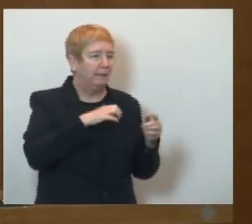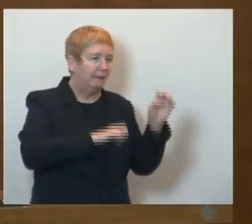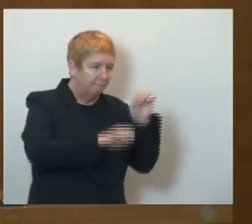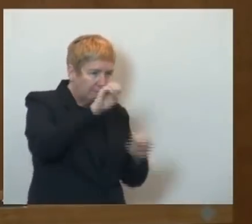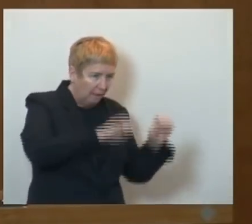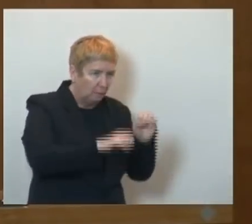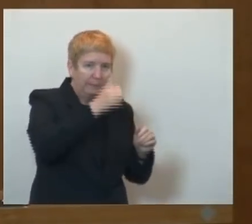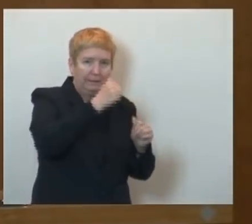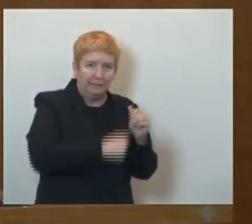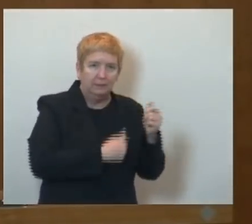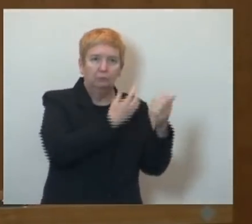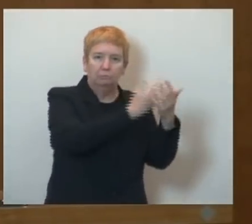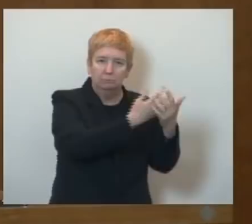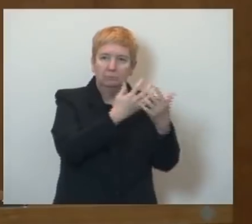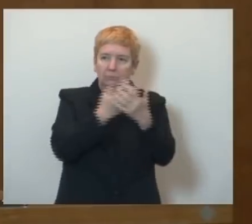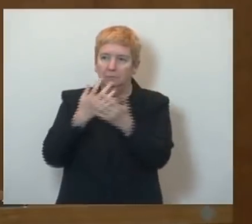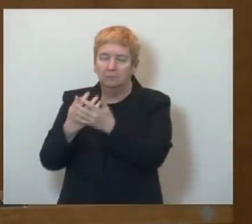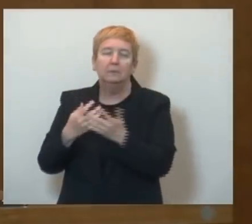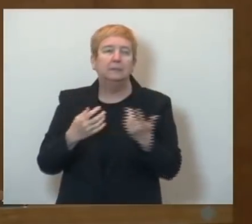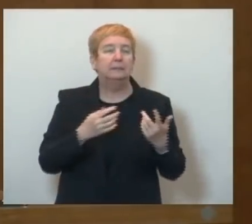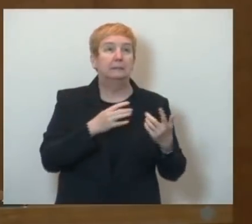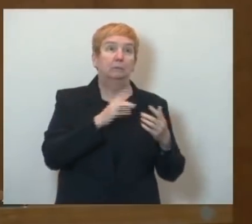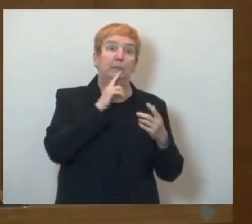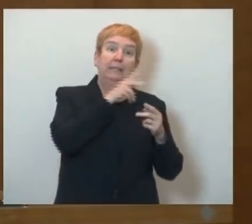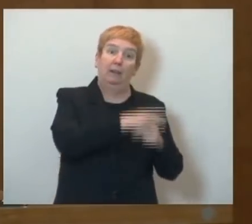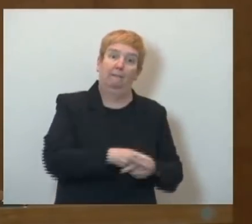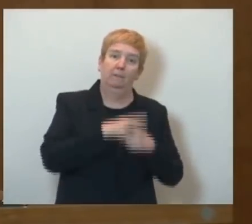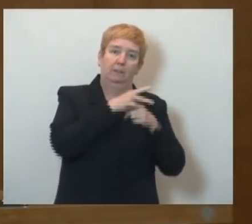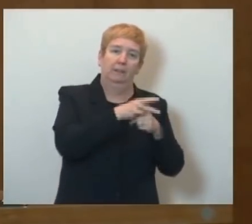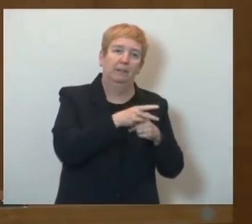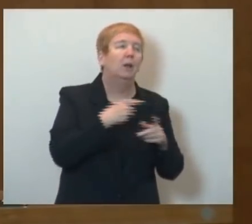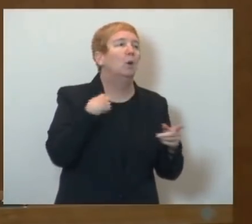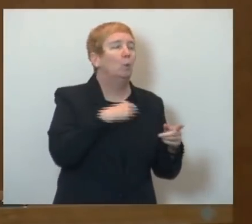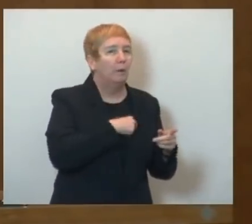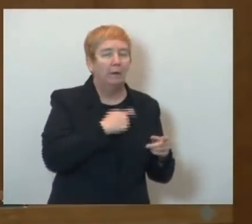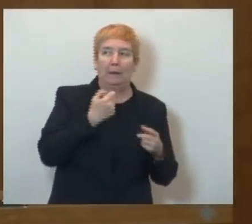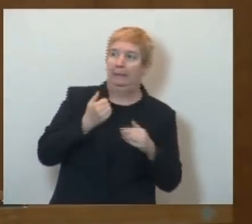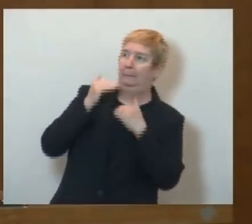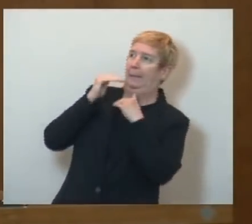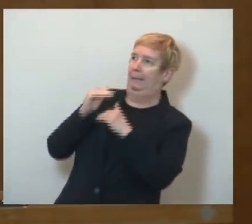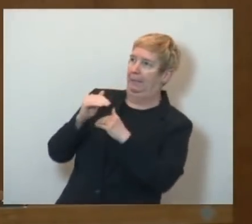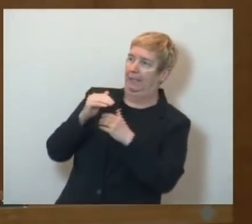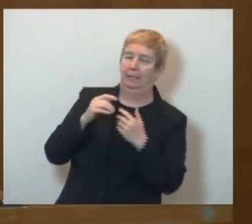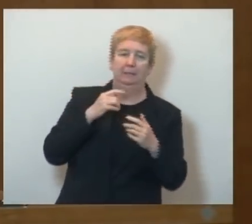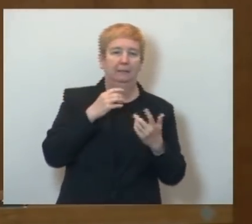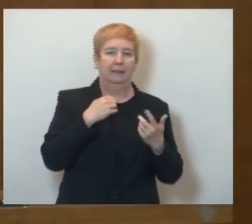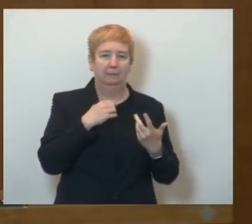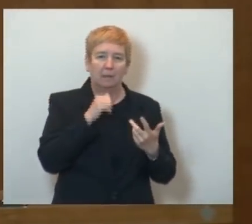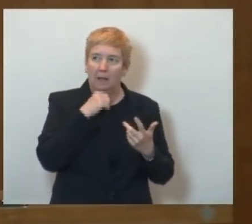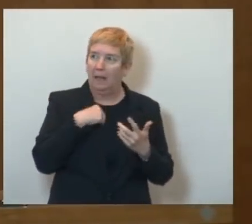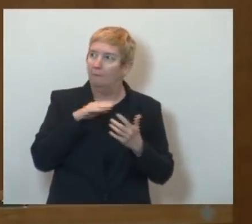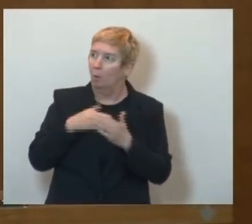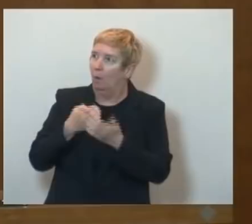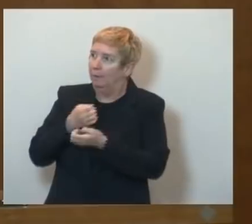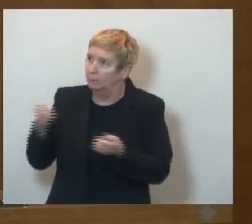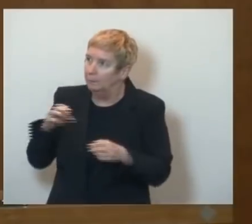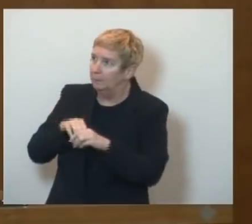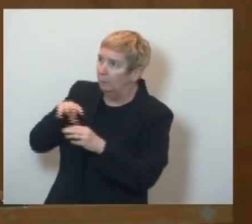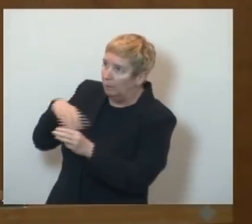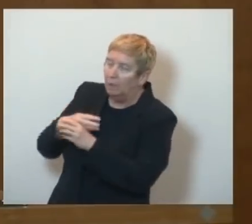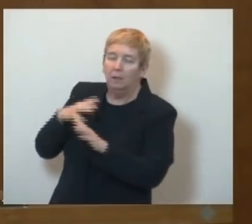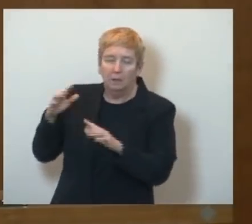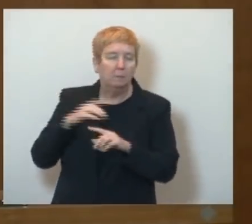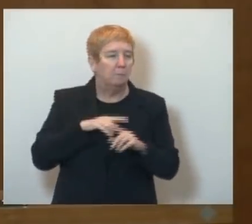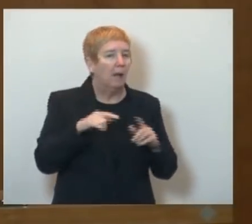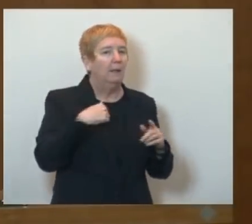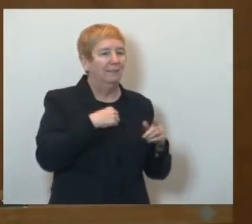there is somewhat of a supply chain. You know, we are somewhat limited and we are careful, but they will become one of the